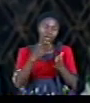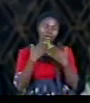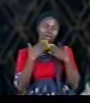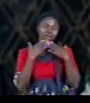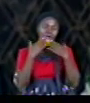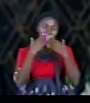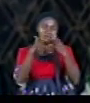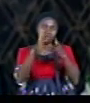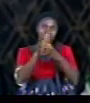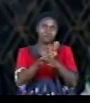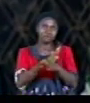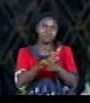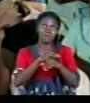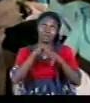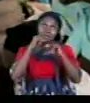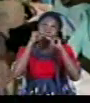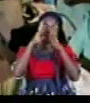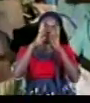Bless him.